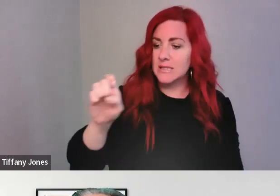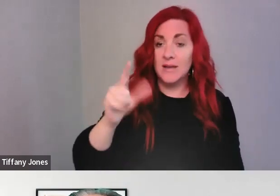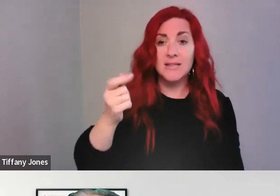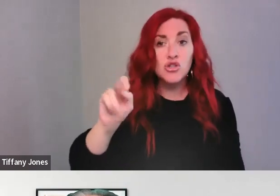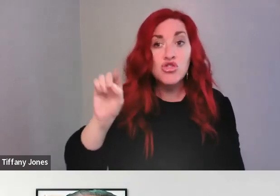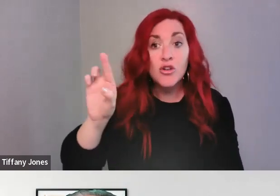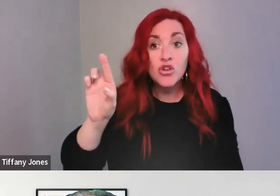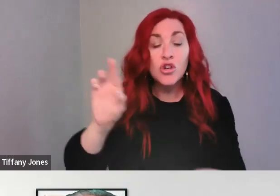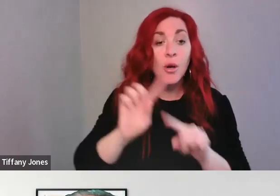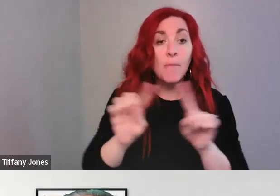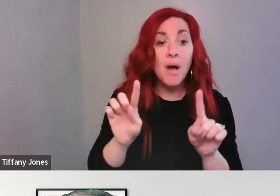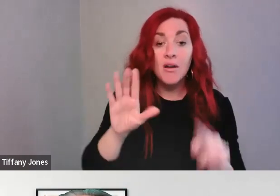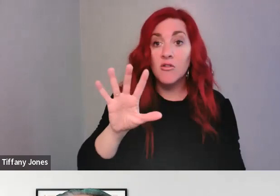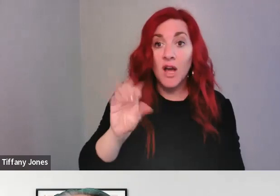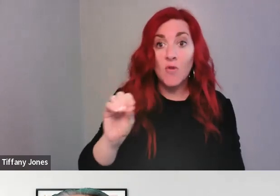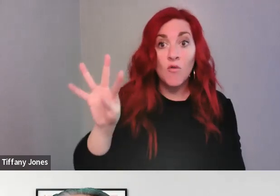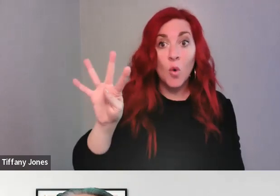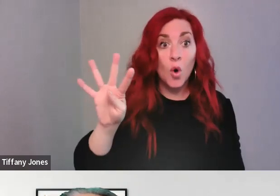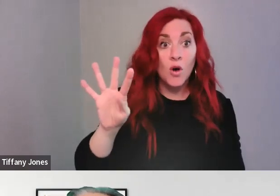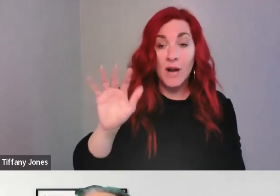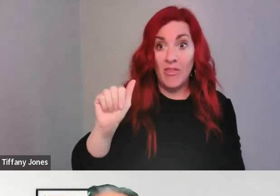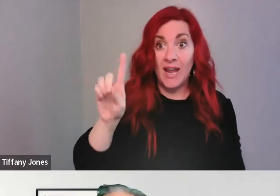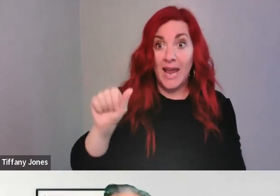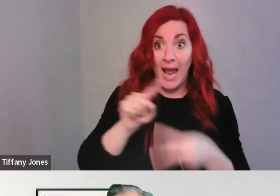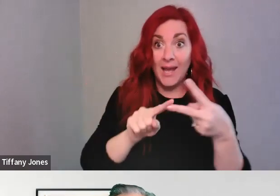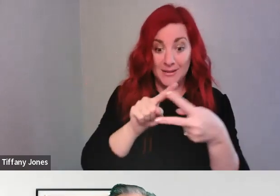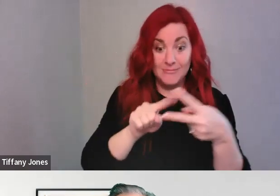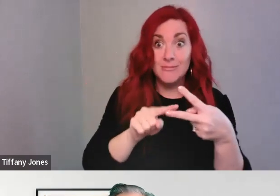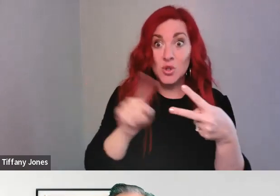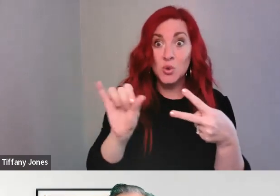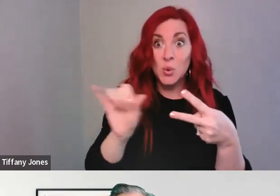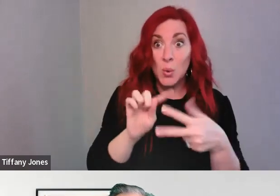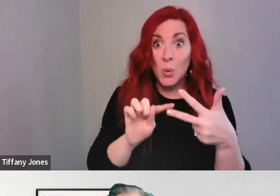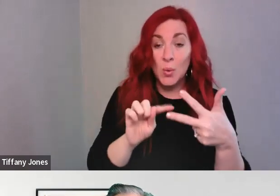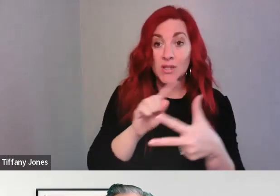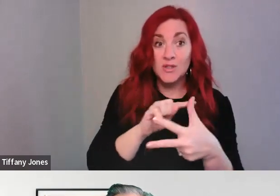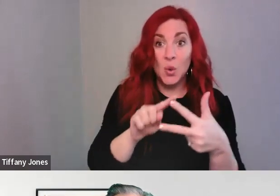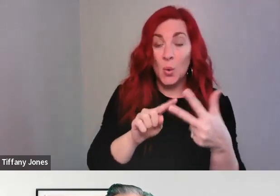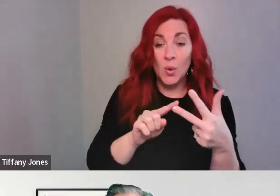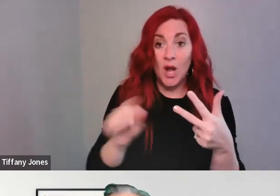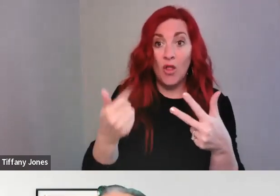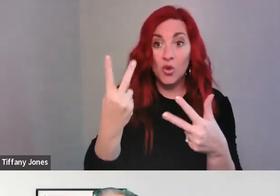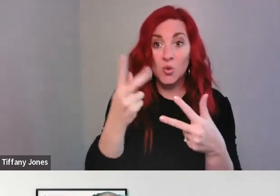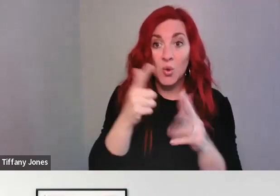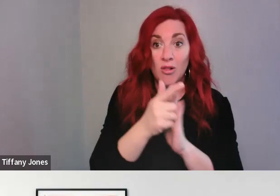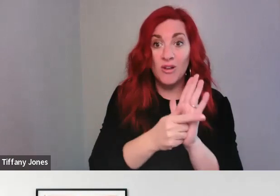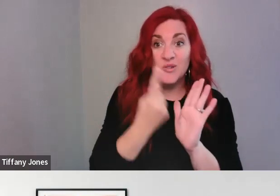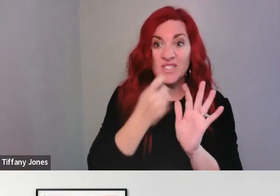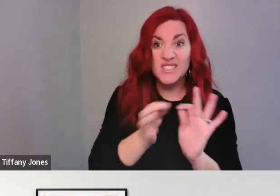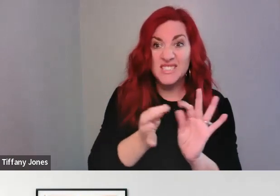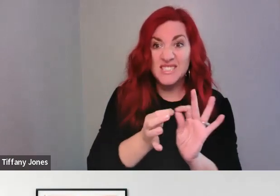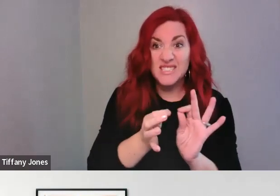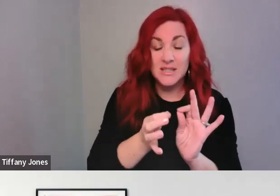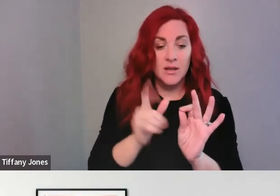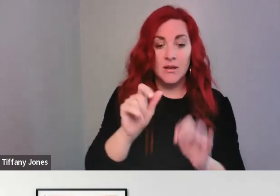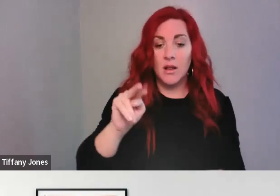Section 504 and the ADA, which are those other two laws I just mentioned. This link will take you to a guidance